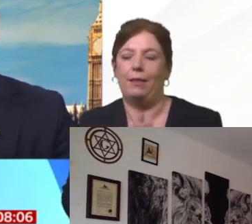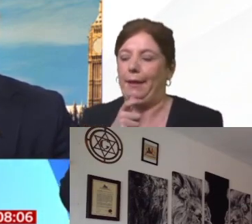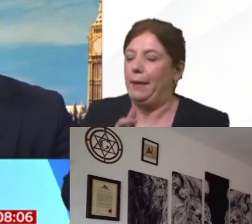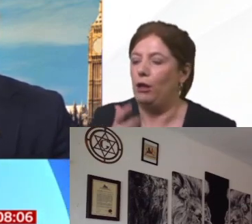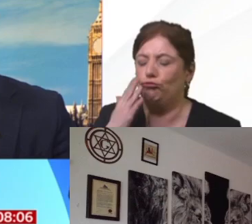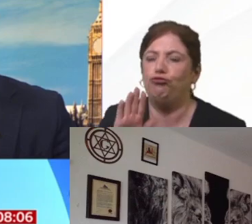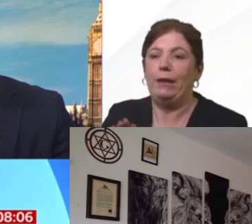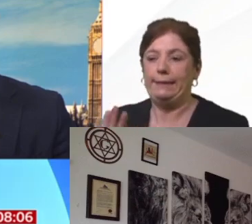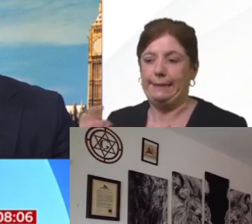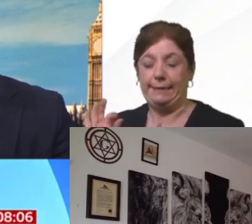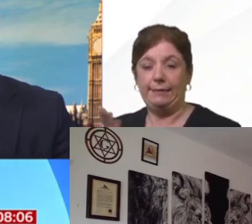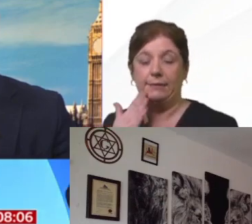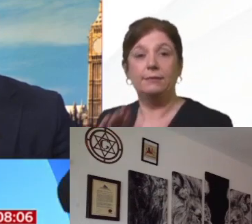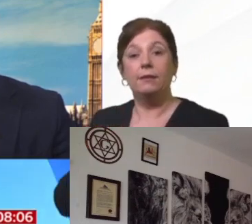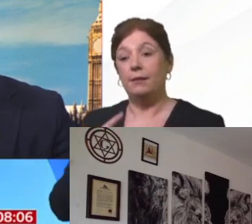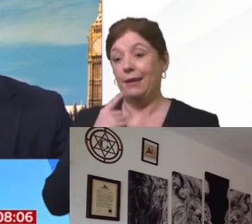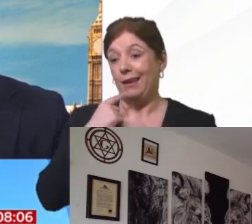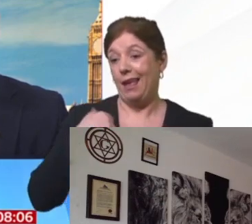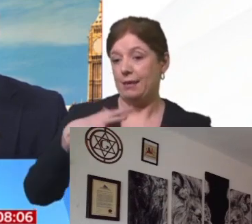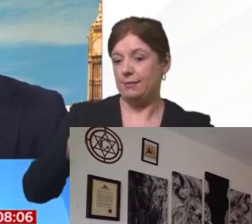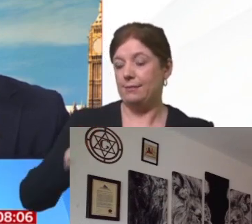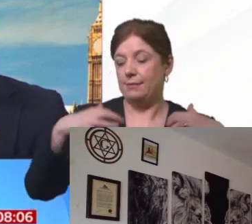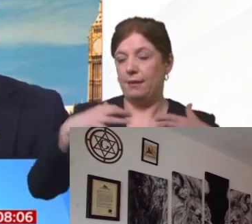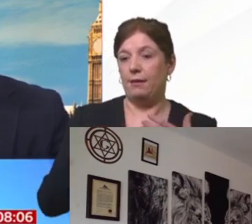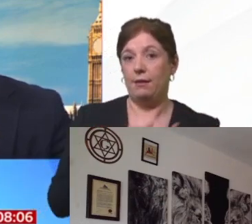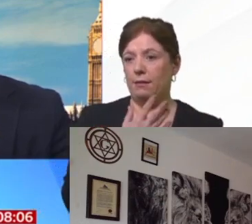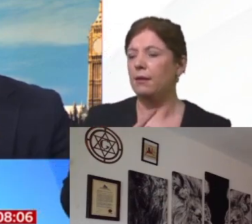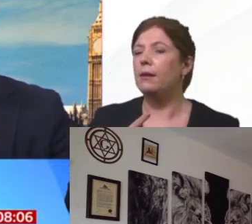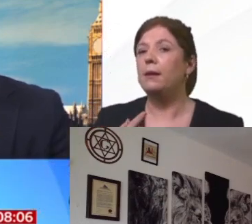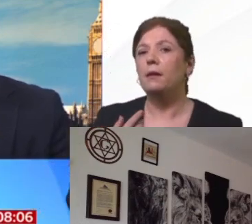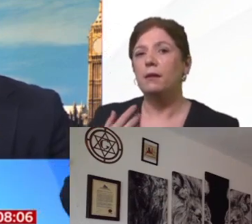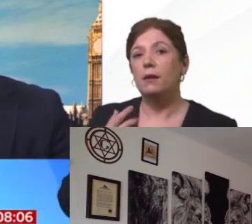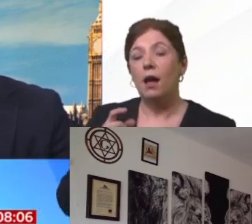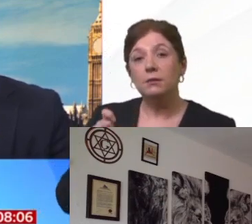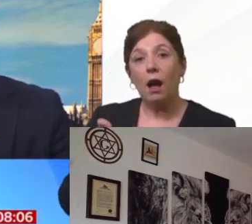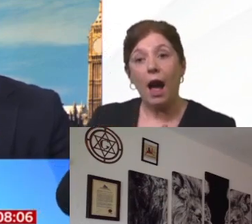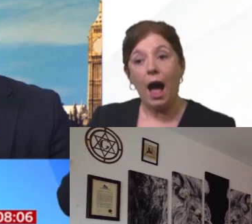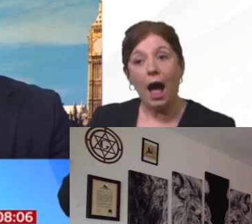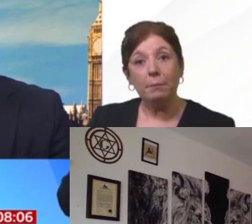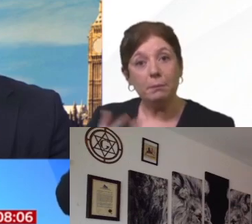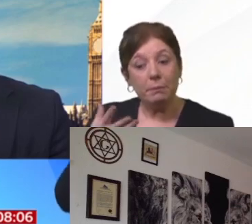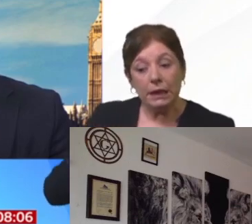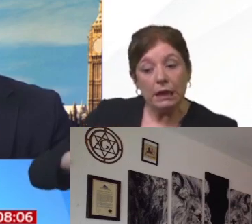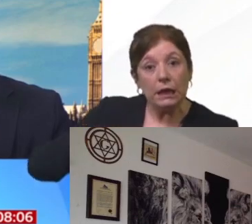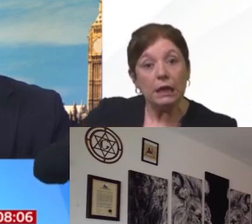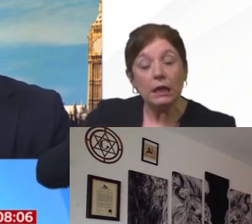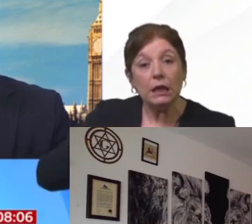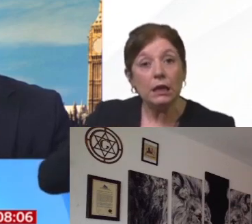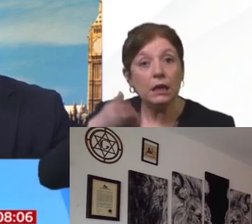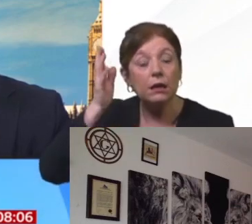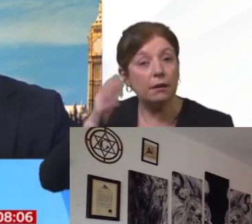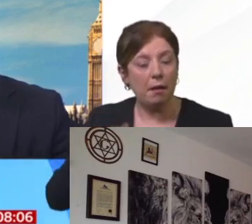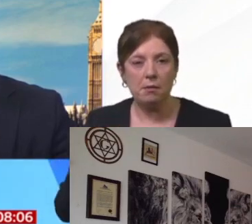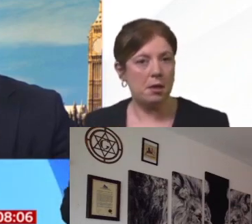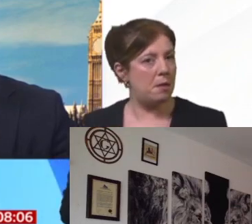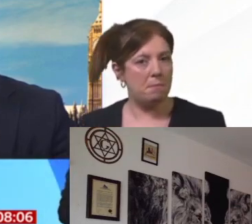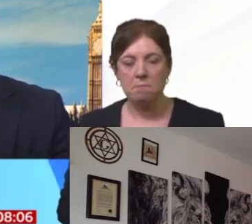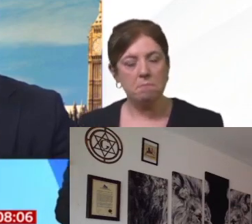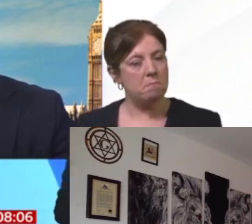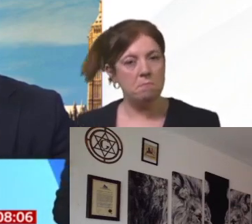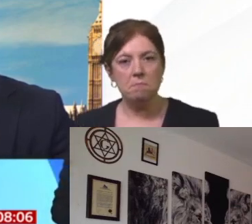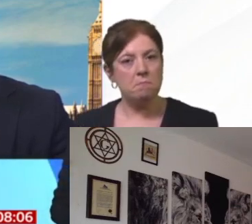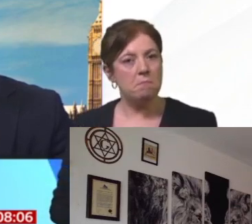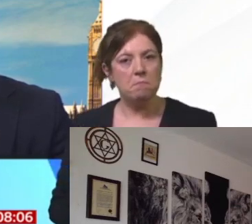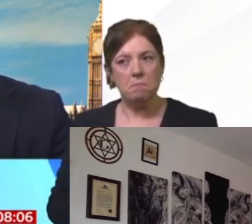Commons yesterday, a lot of attention on Diane Abbott, not because she spoke, but precisely because she didn't get the chance